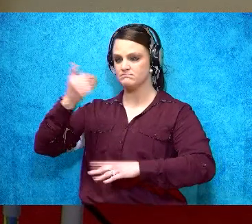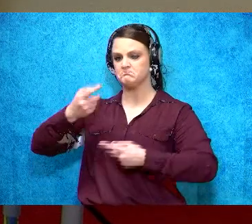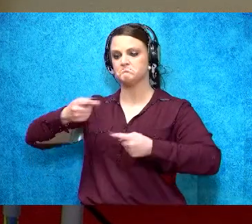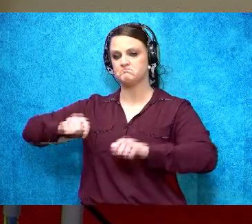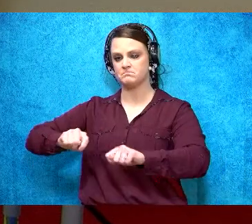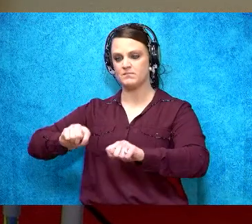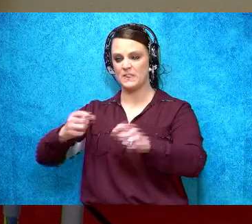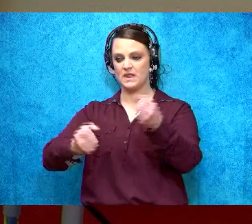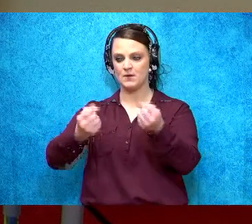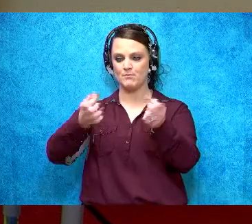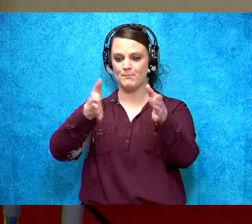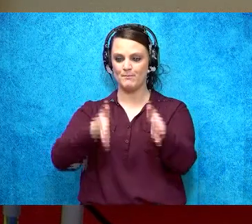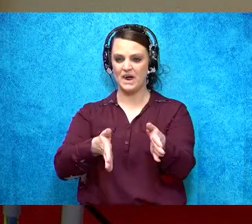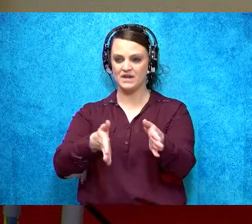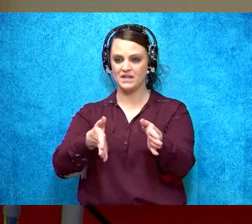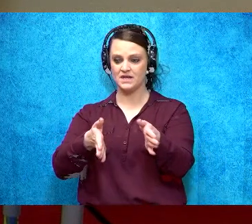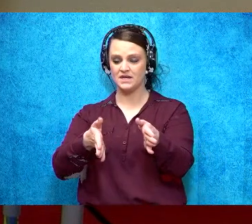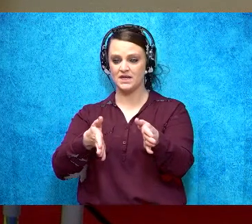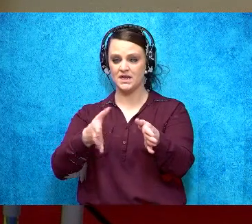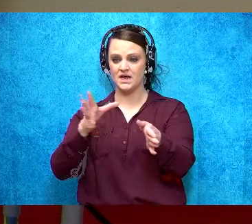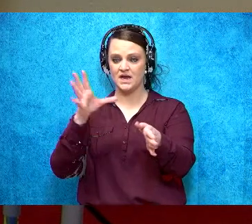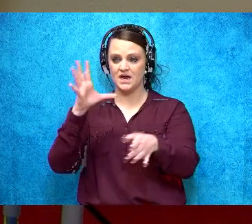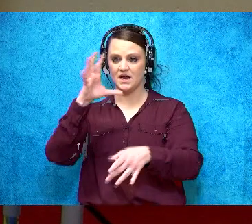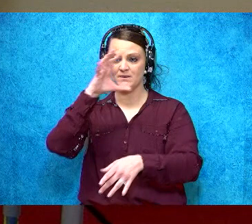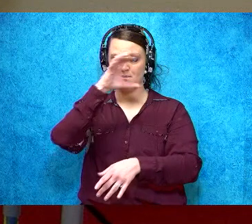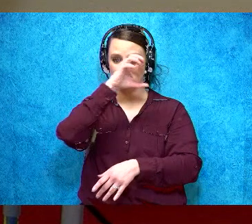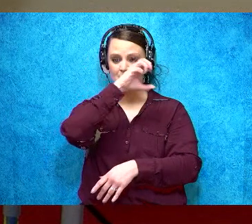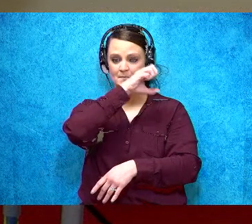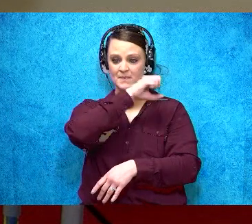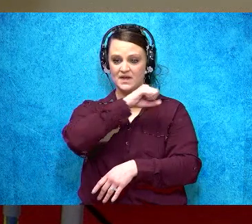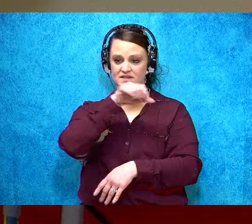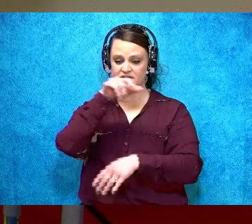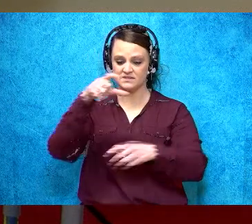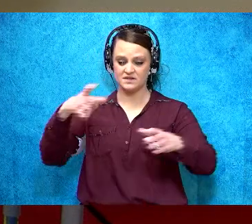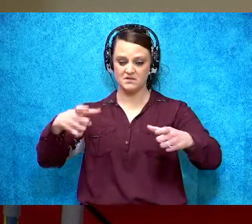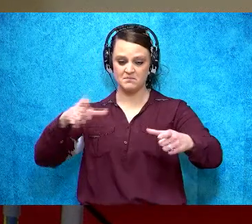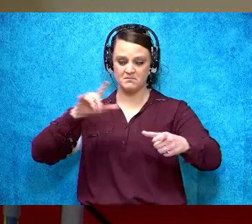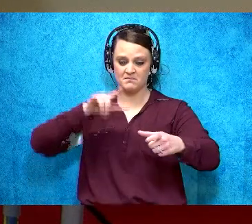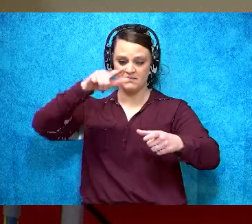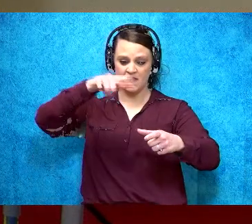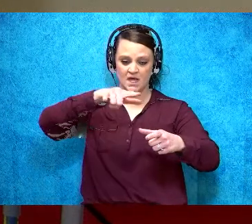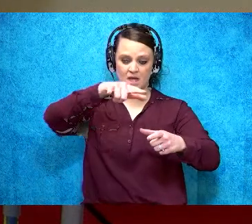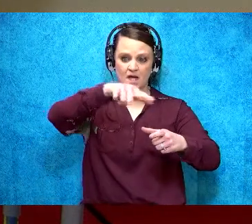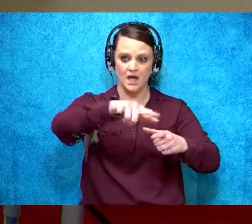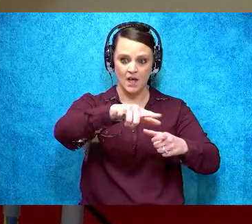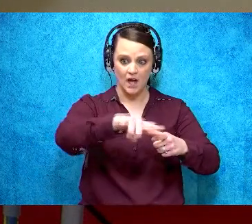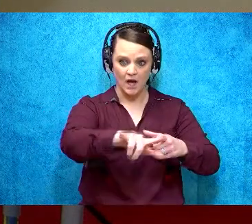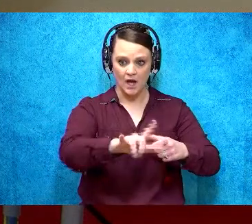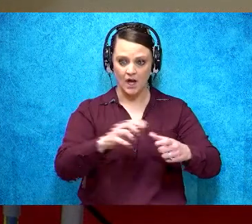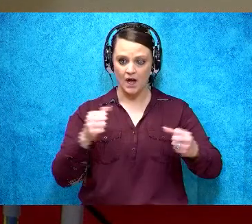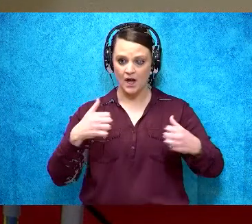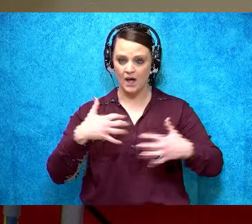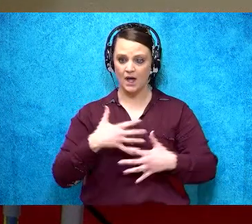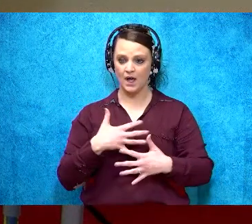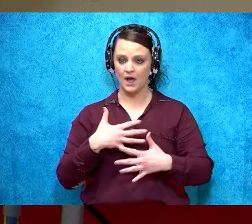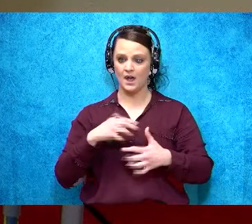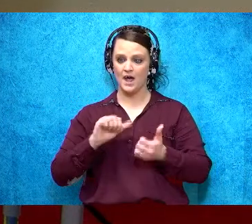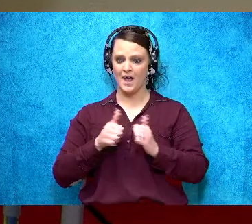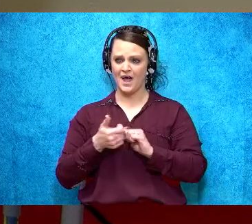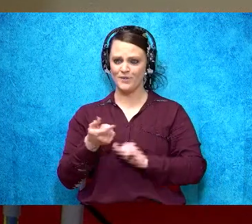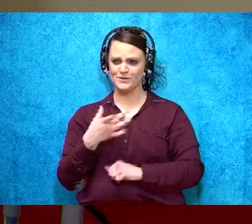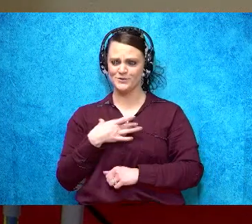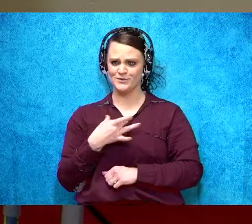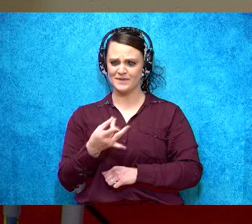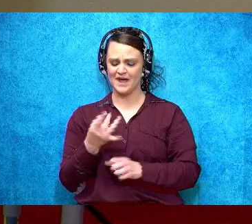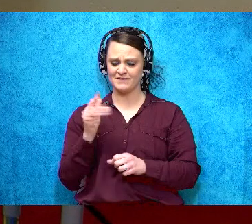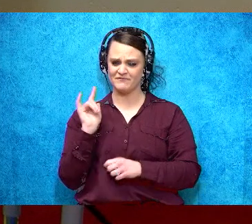the pilot had missed the field. Ah! That's kind of scary. How would you like to be flying in a